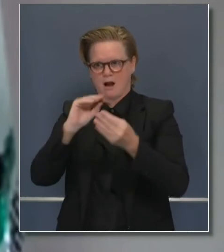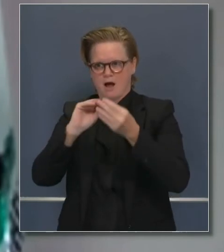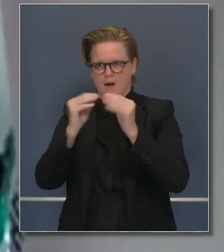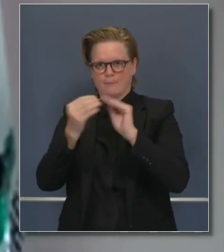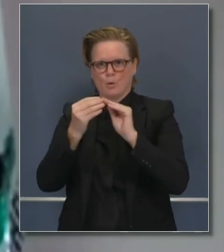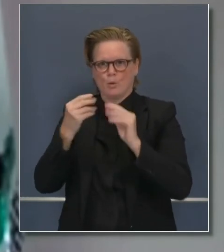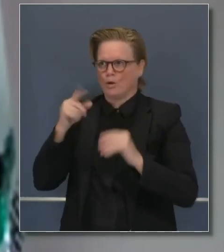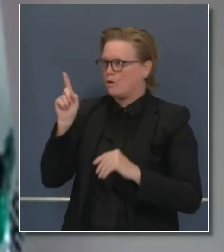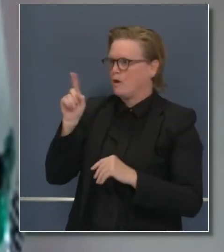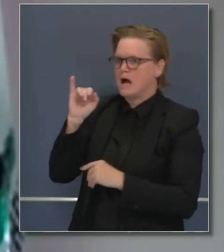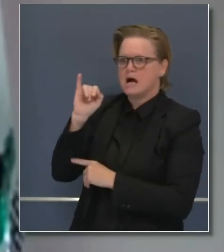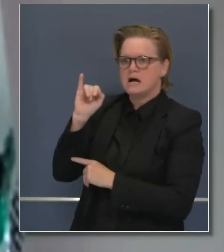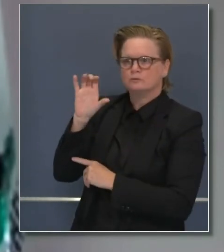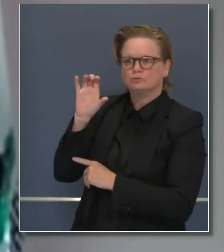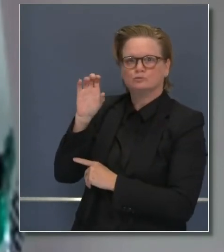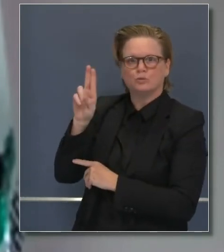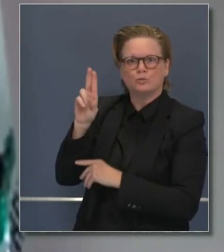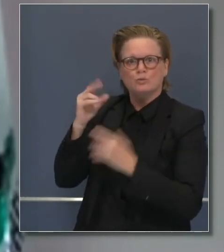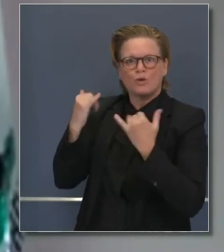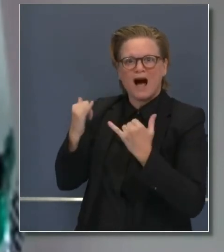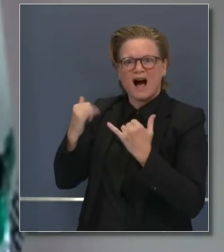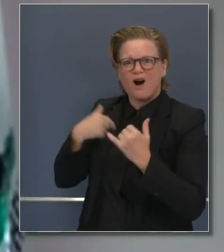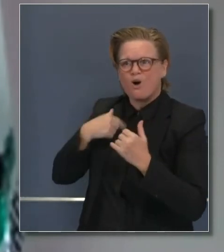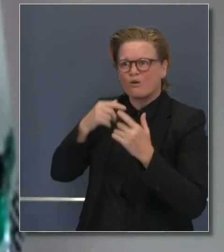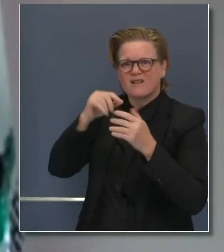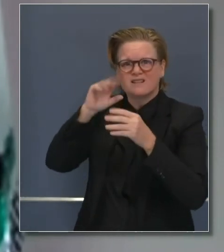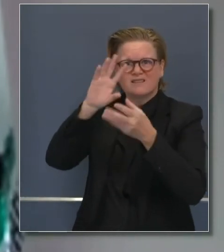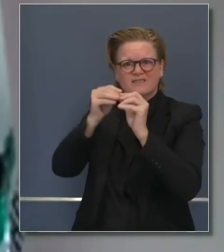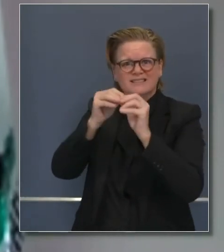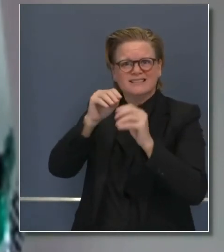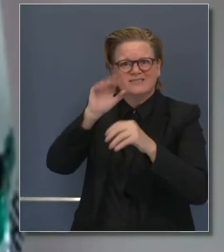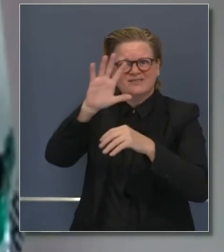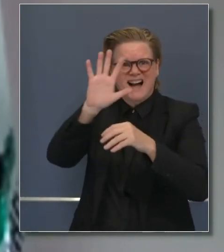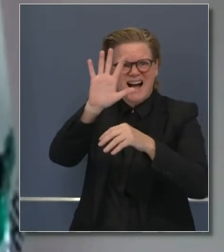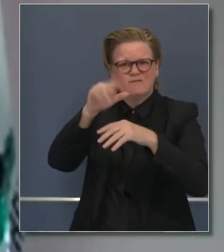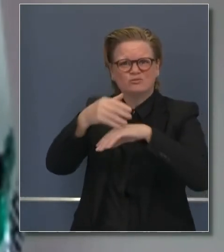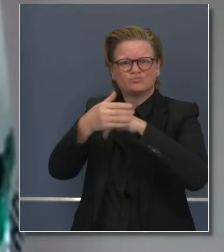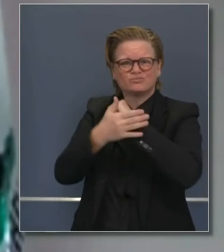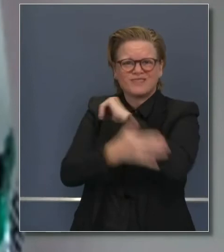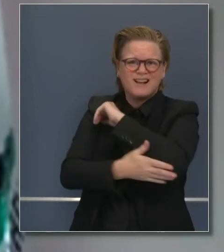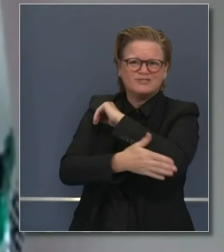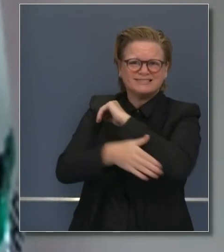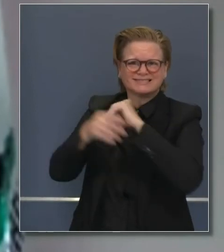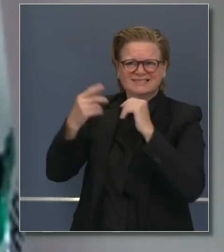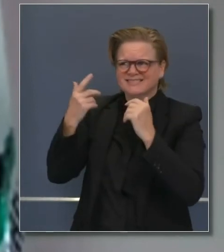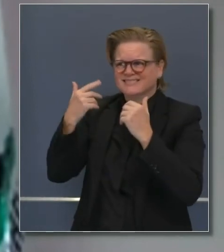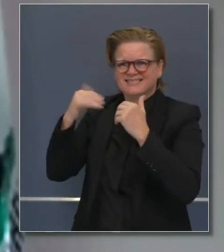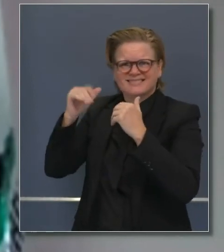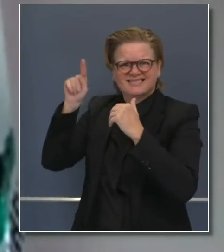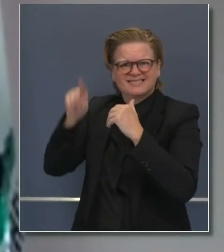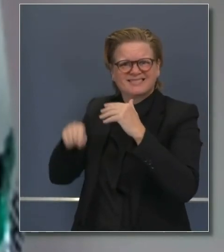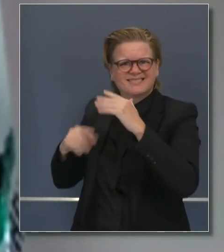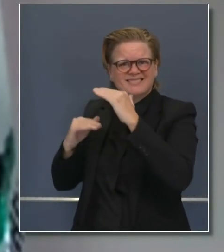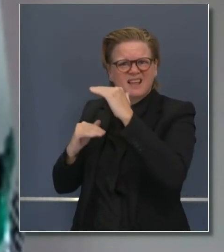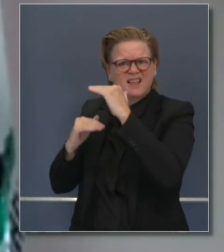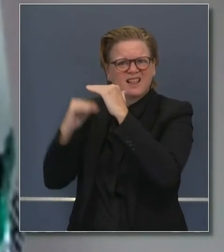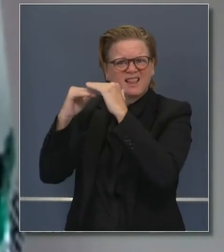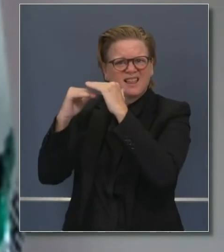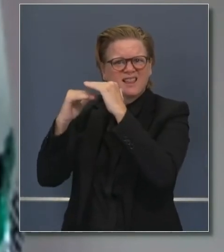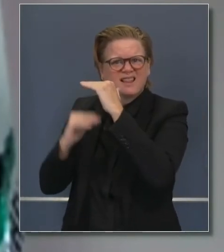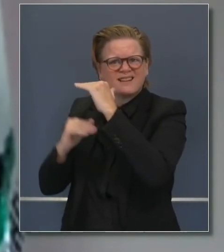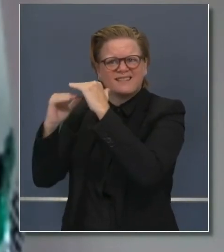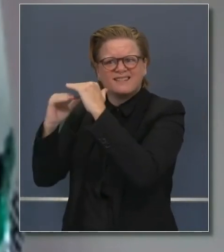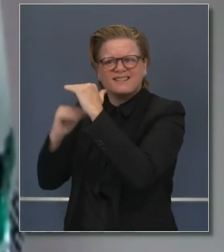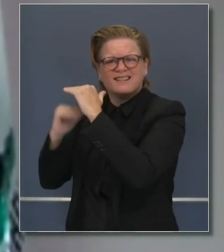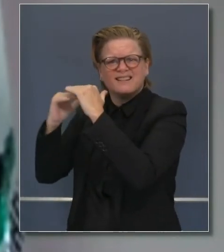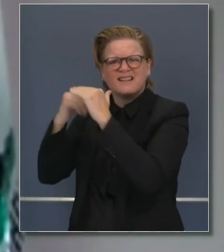staffed beds. We know that hospitals have built up a tremendous amount of physical space capacity, the ventilators, as the